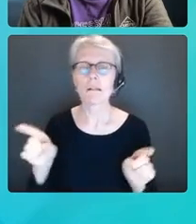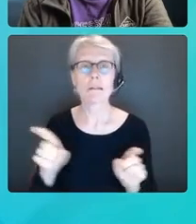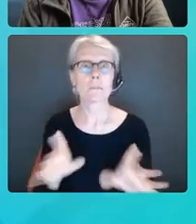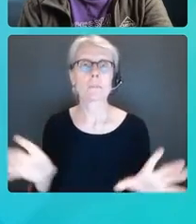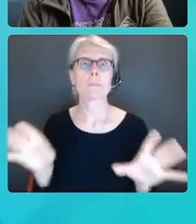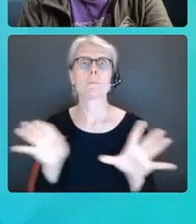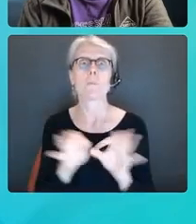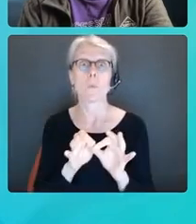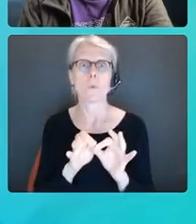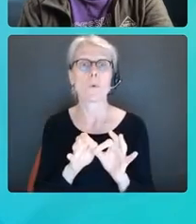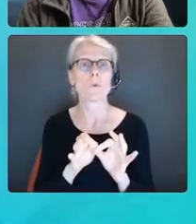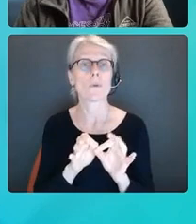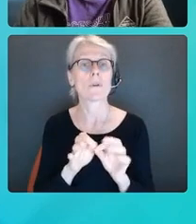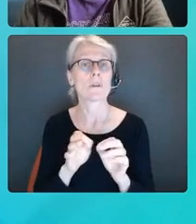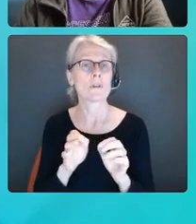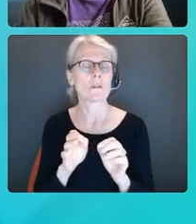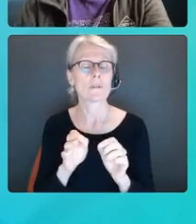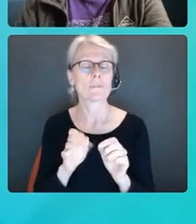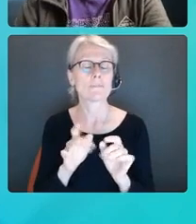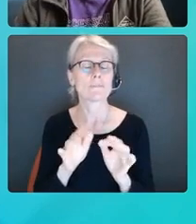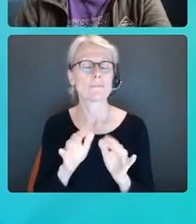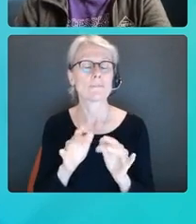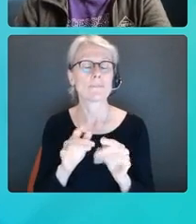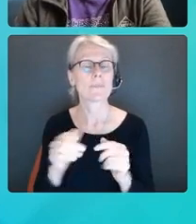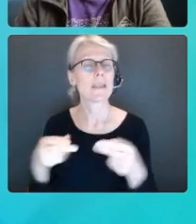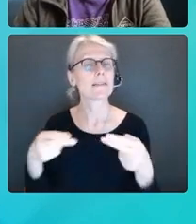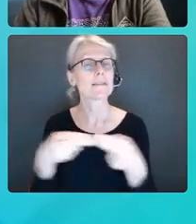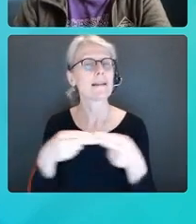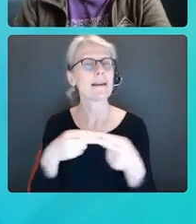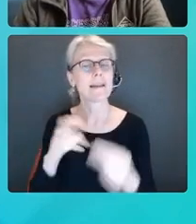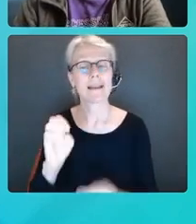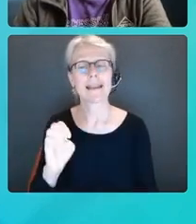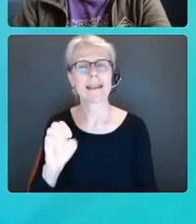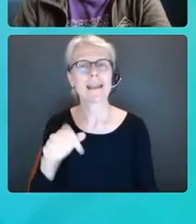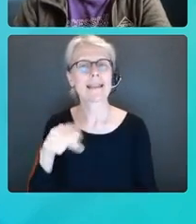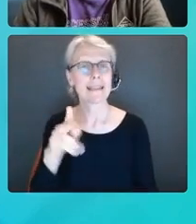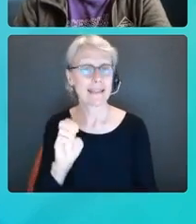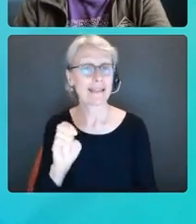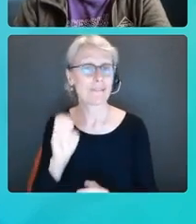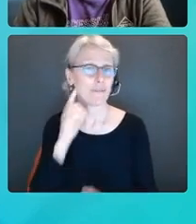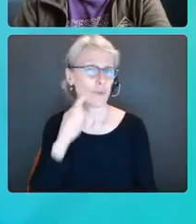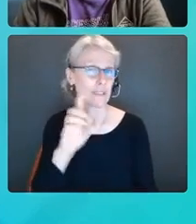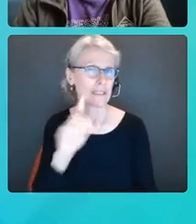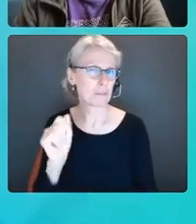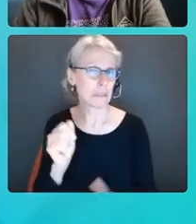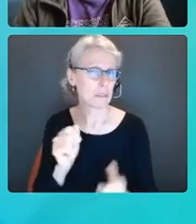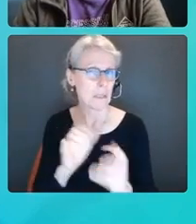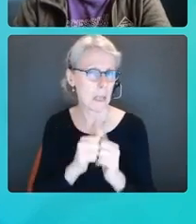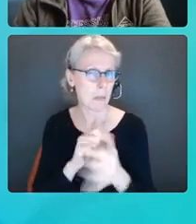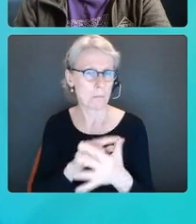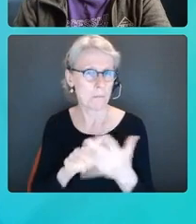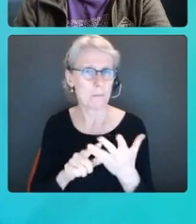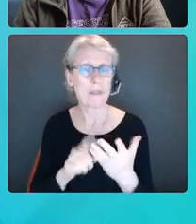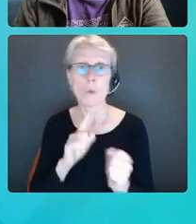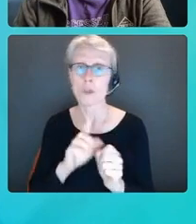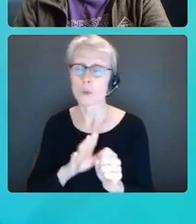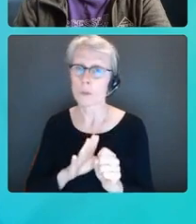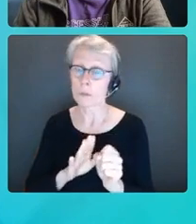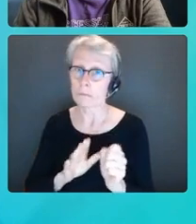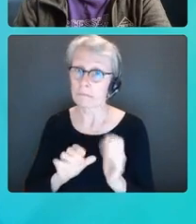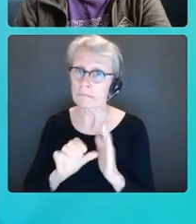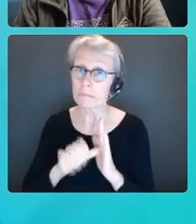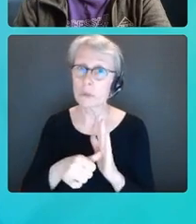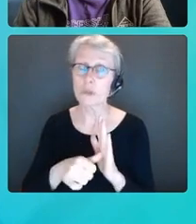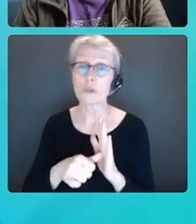the etiquette calls. Sorry, the disability etiquette slides. I want to do a push in this across the